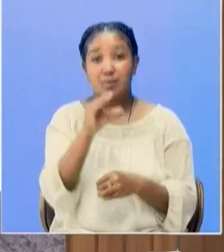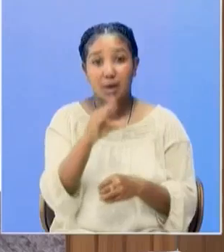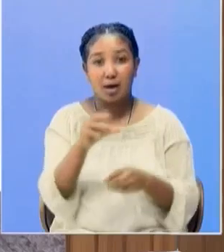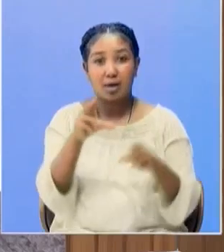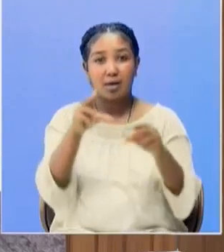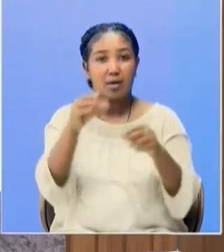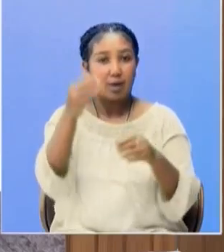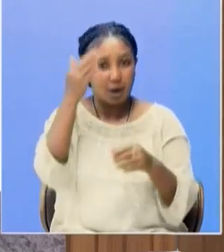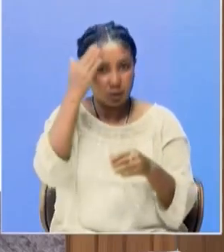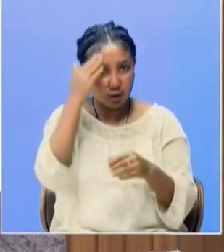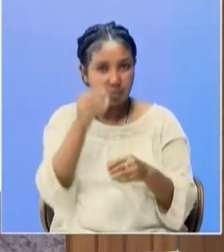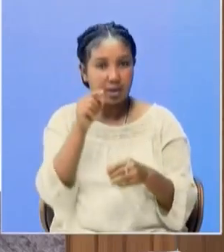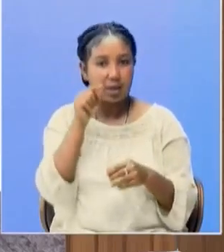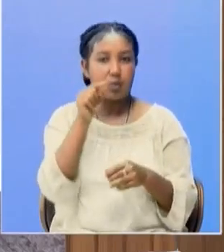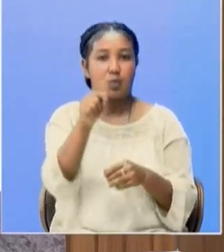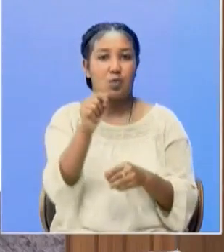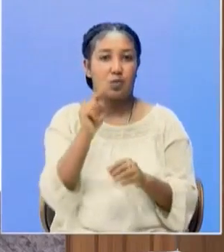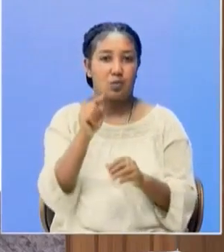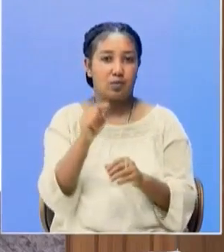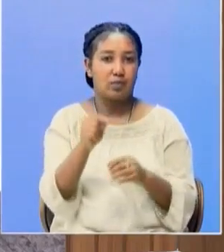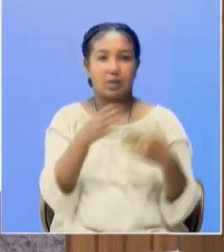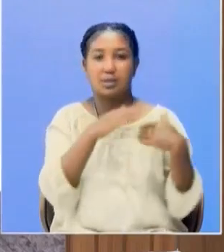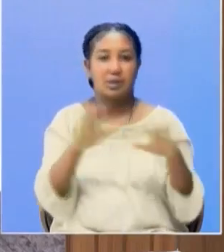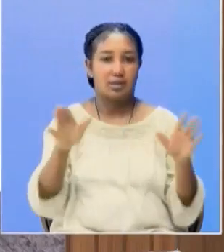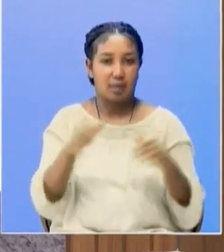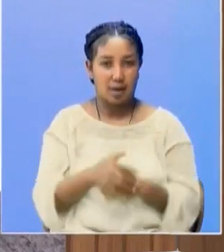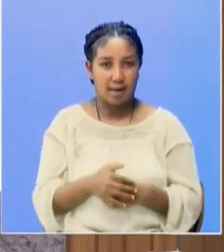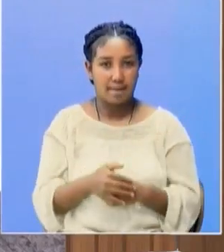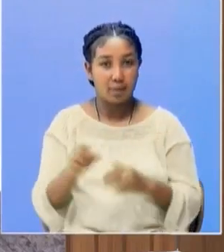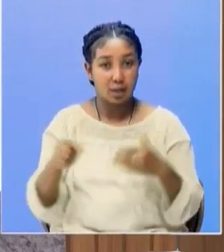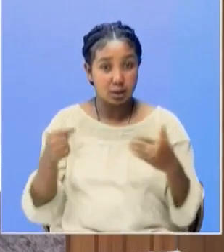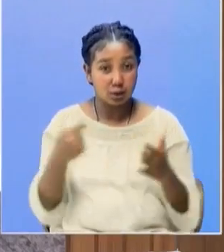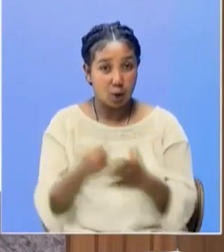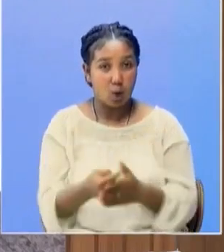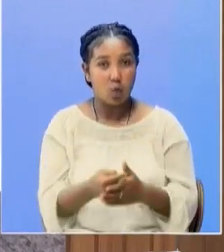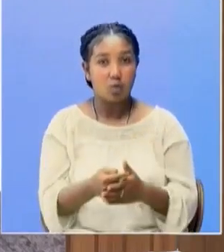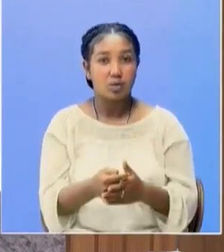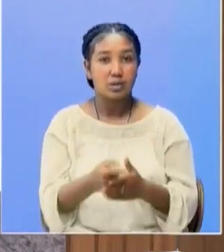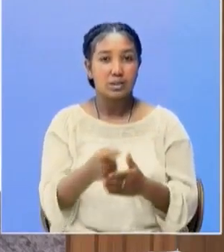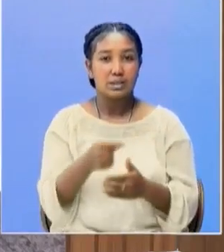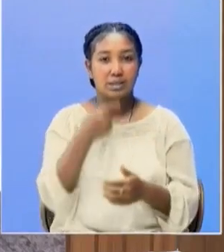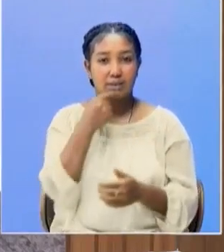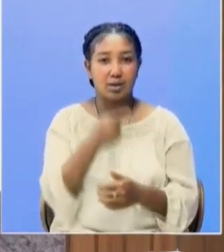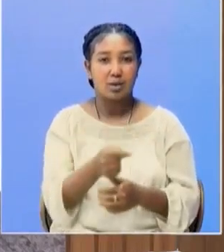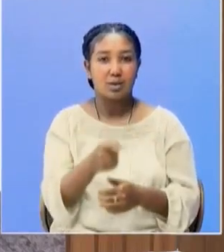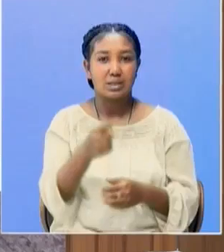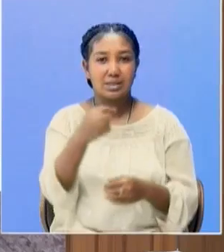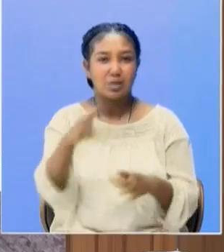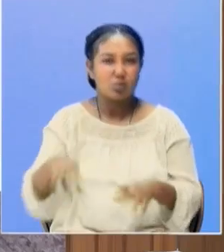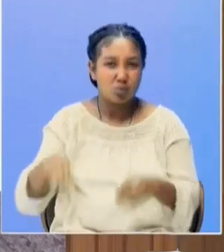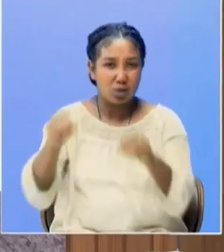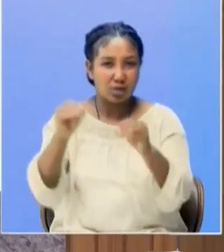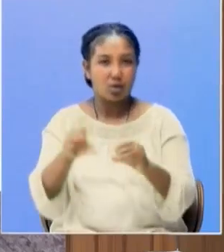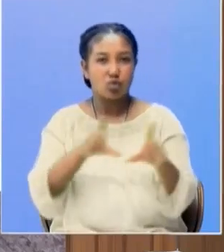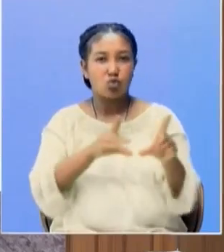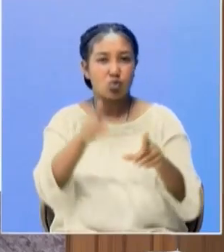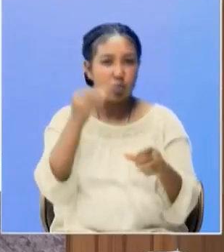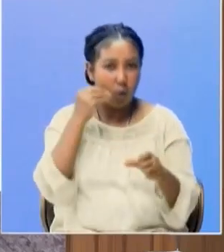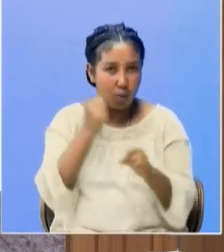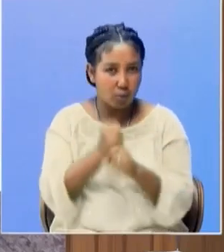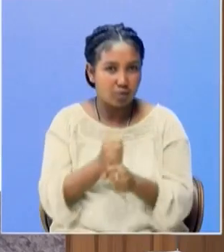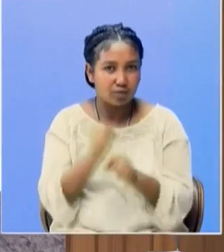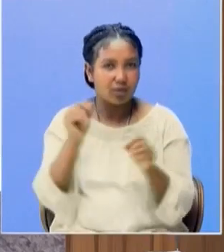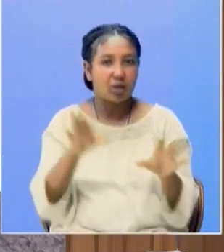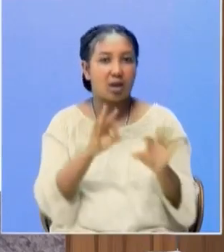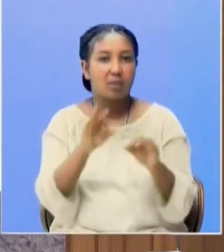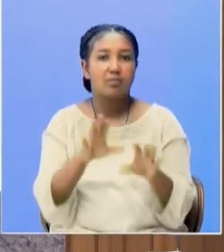knows that as you are the subject. So, rather than saying, the students, do your homework,